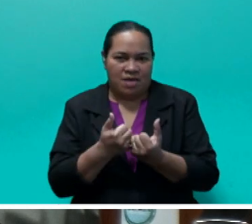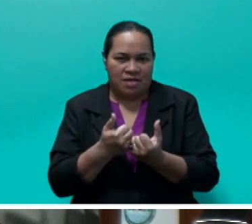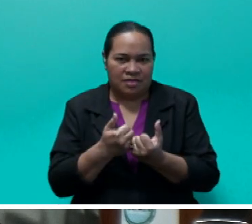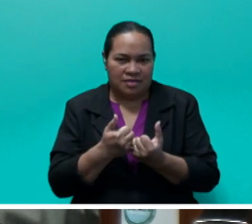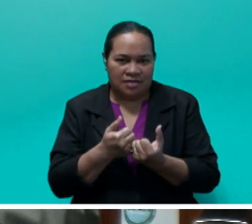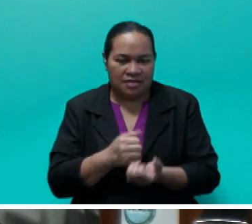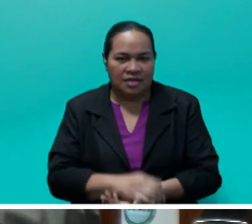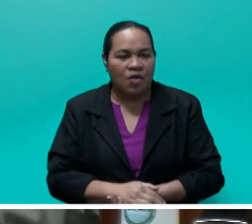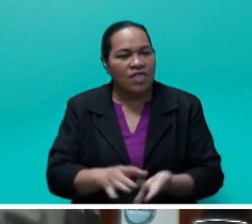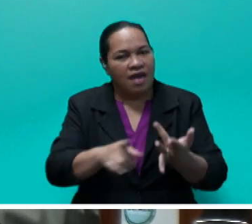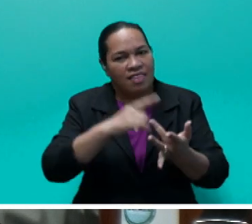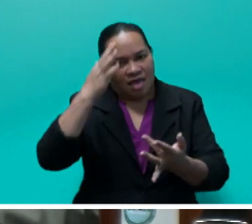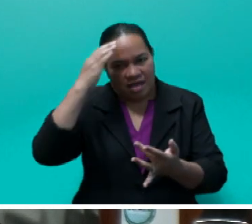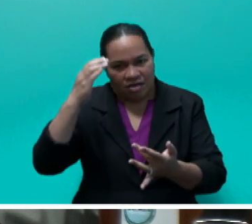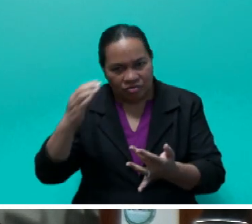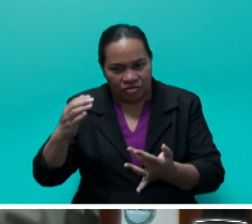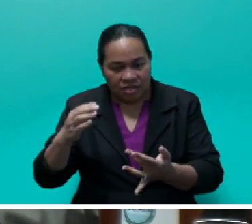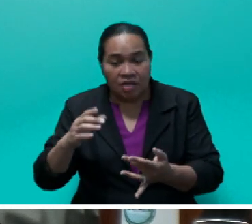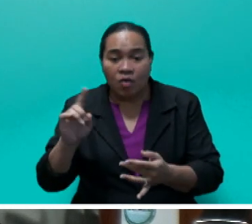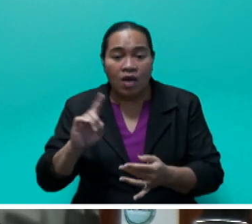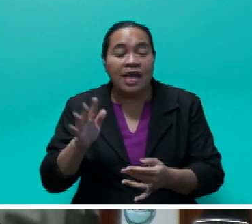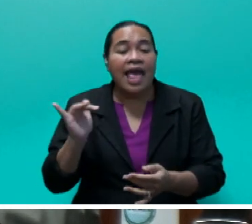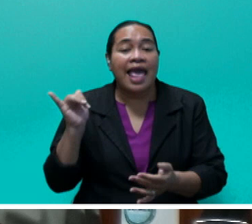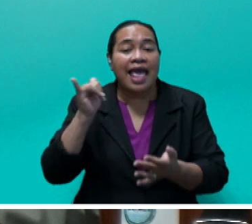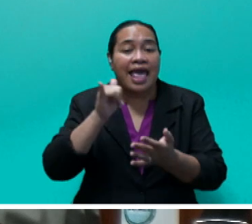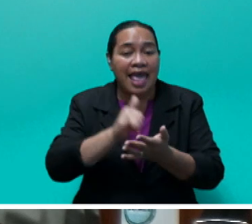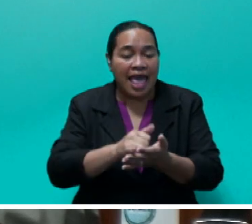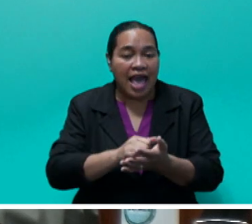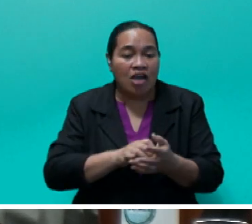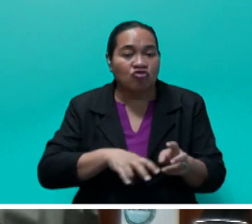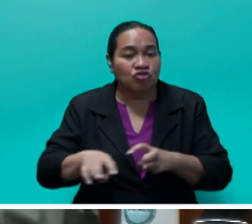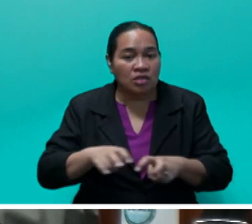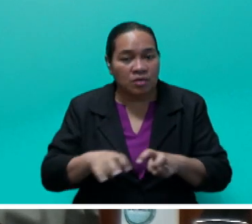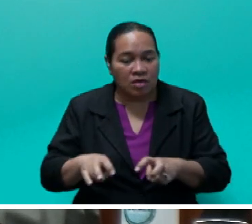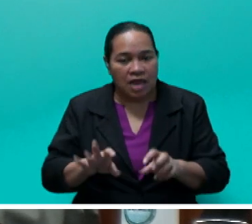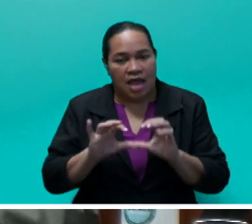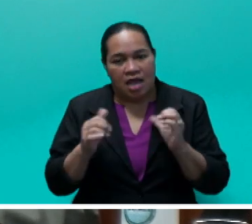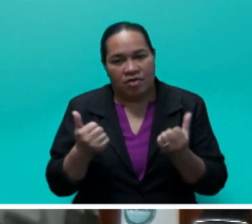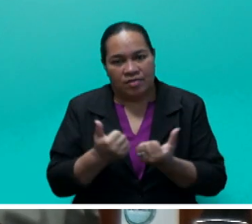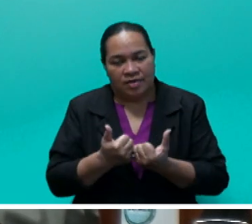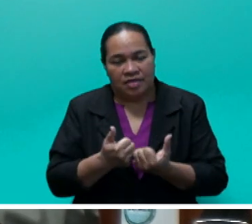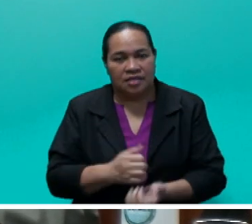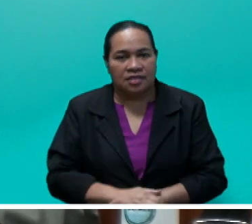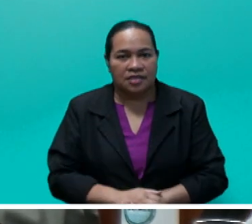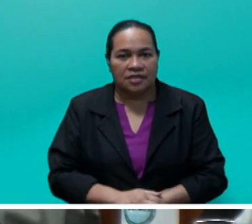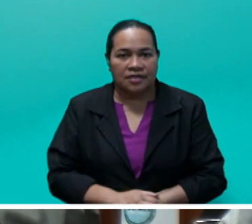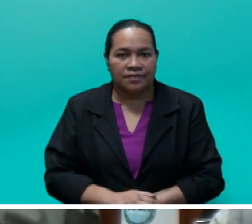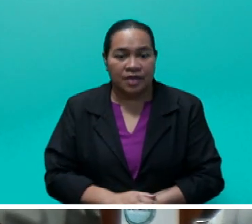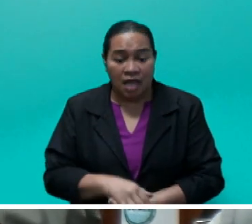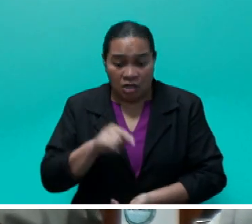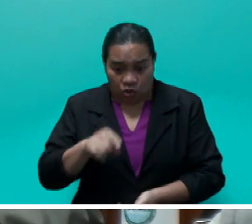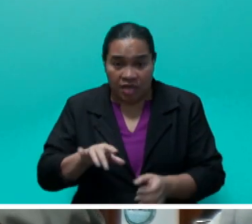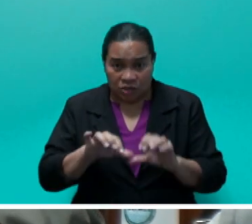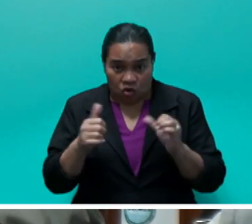ASAs, also known as air transport agreements, or bilateral and multilateral air agreements. These